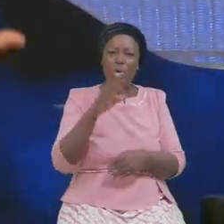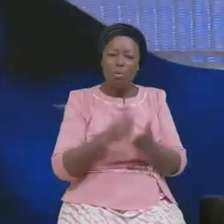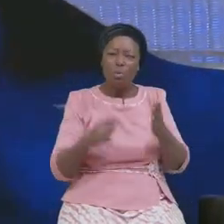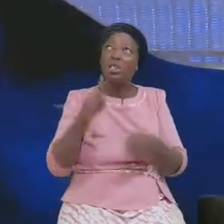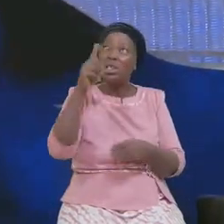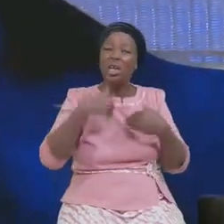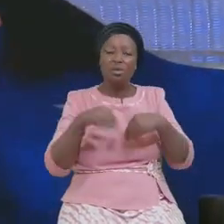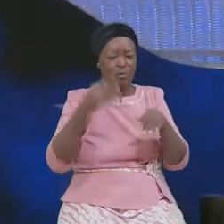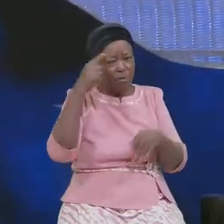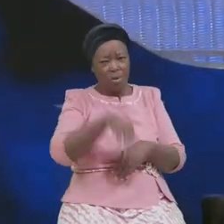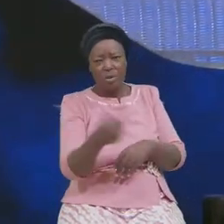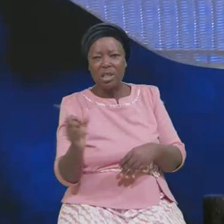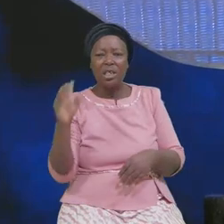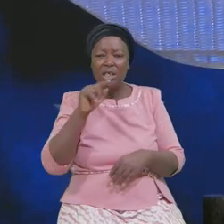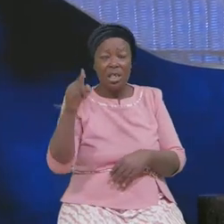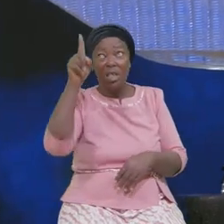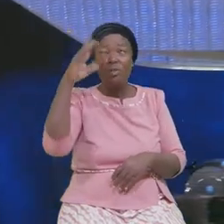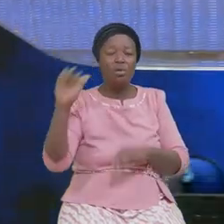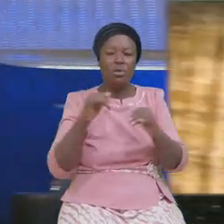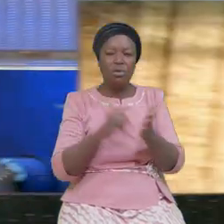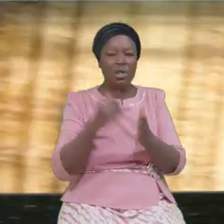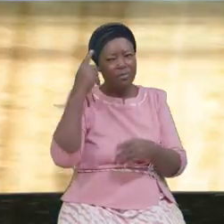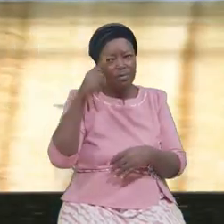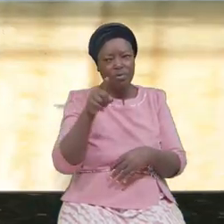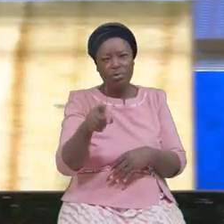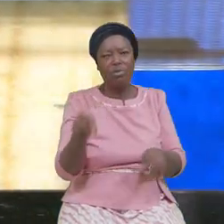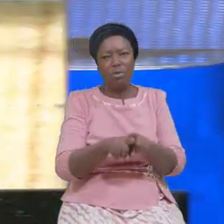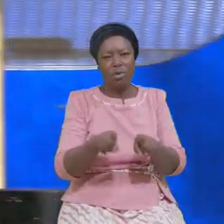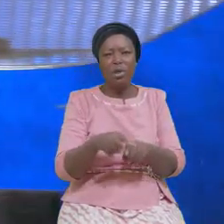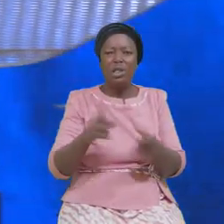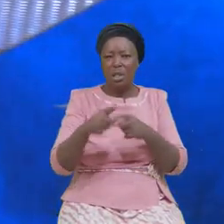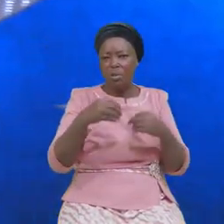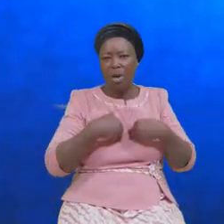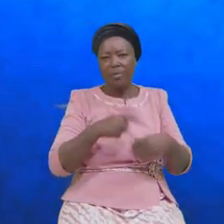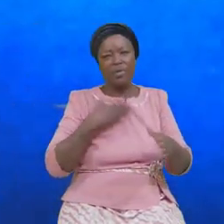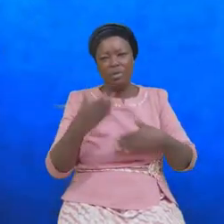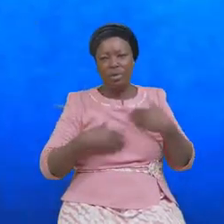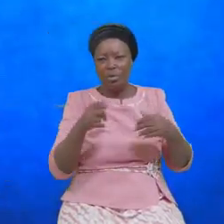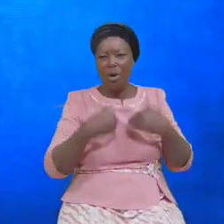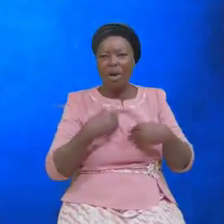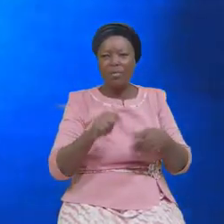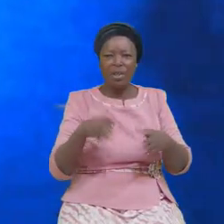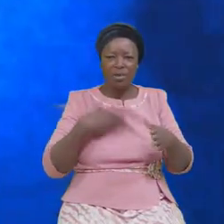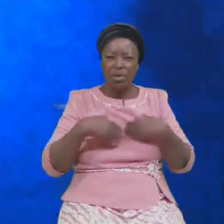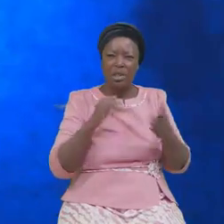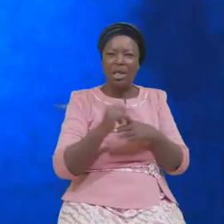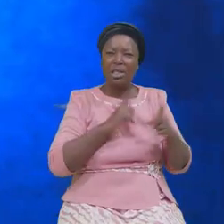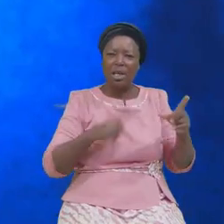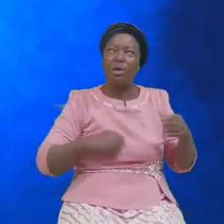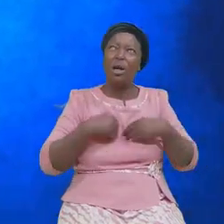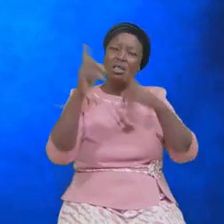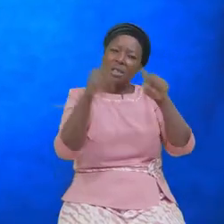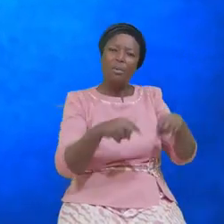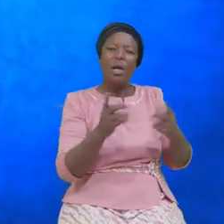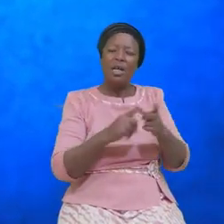you, for others, it will do for you, and then you'll have the joy, the joy, the joy, the joy that the Lord has come. He has come